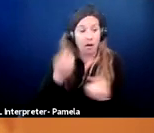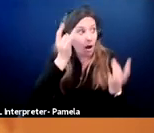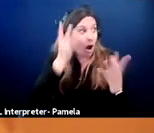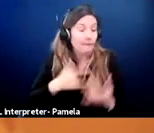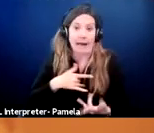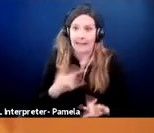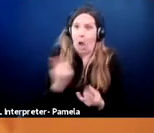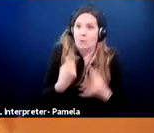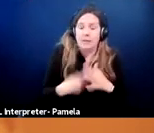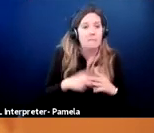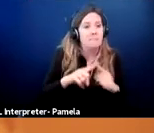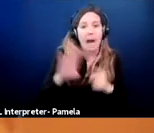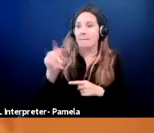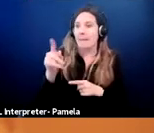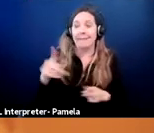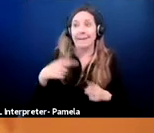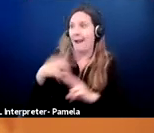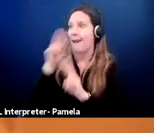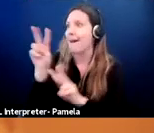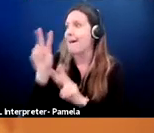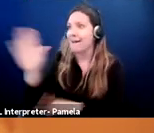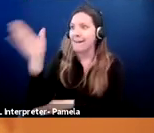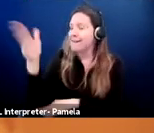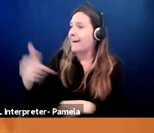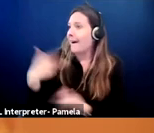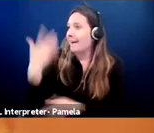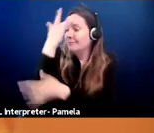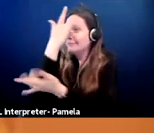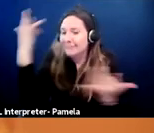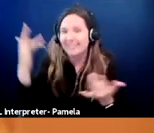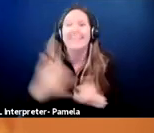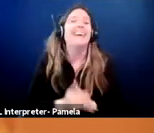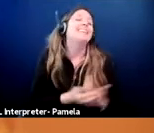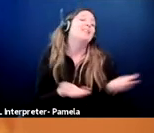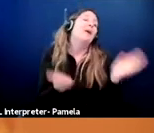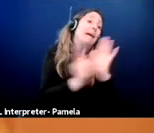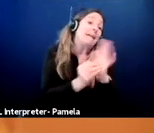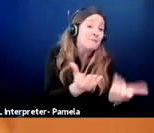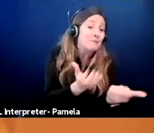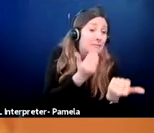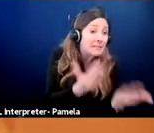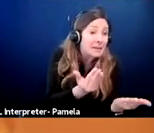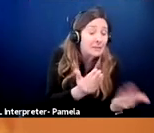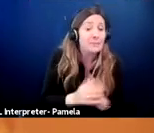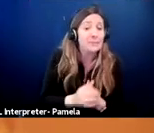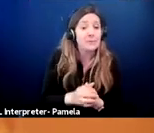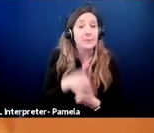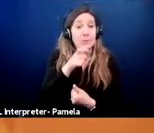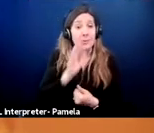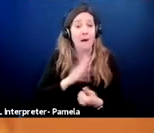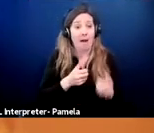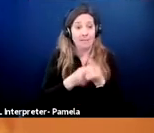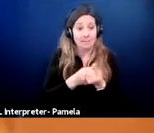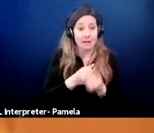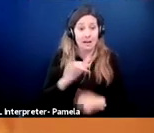but Bhavik, I was just so excited to hear what you were going to say. So I would like to say thank you to our sponsors, which